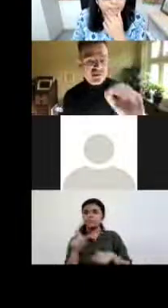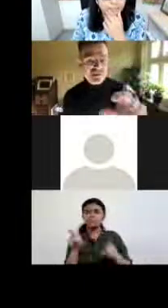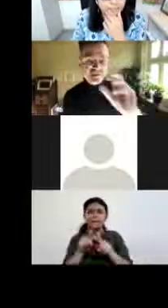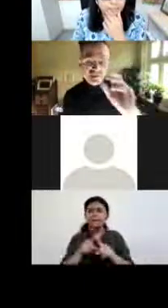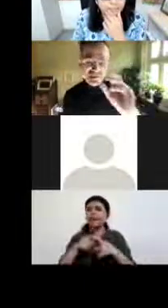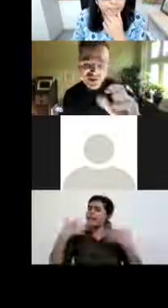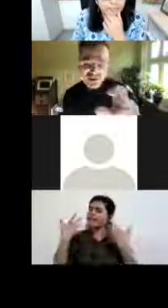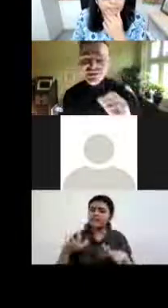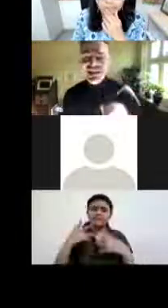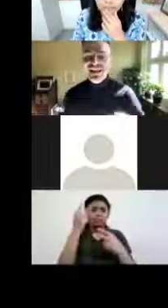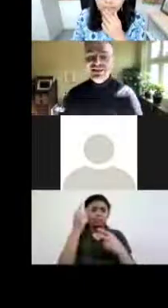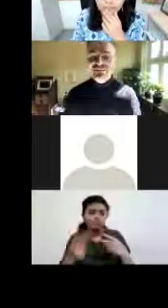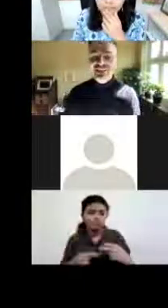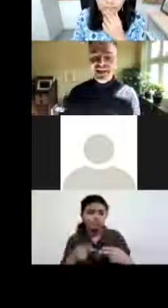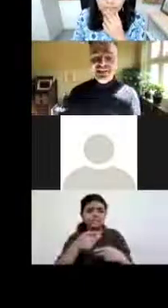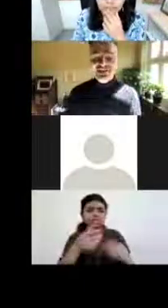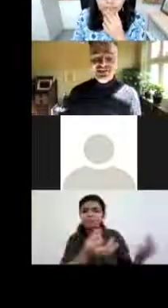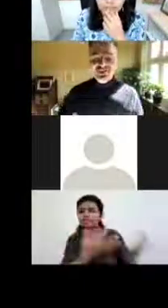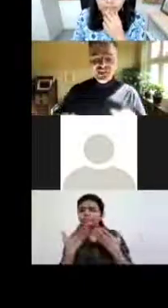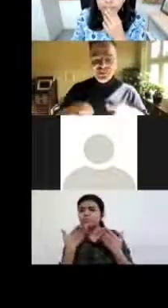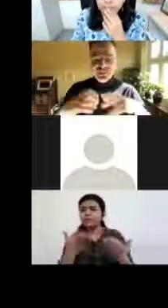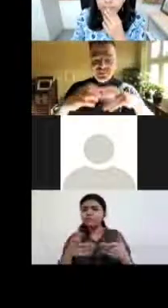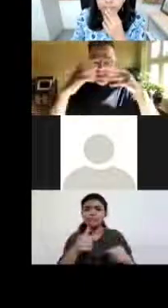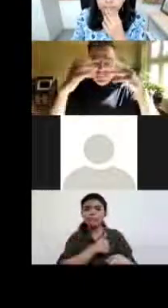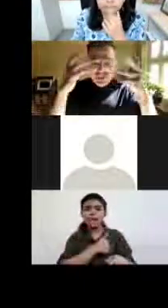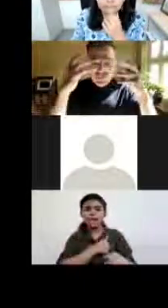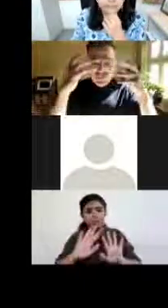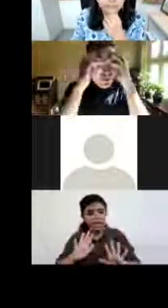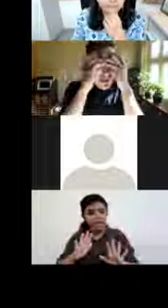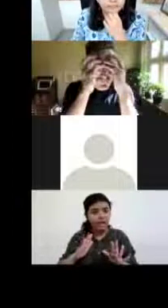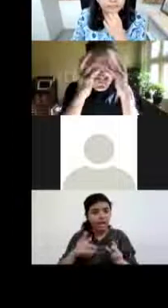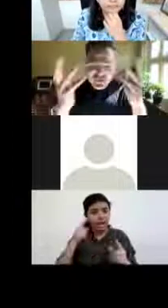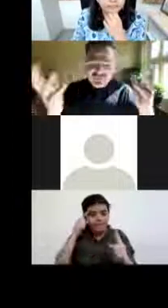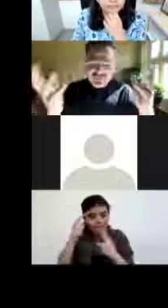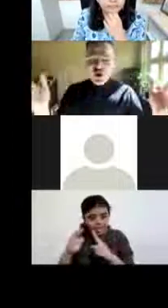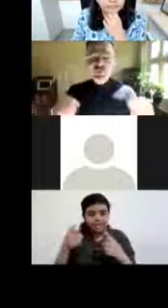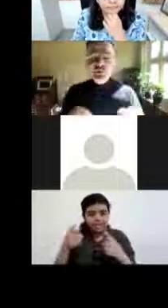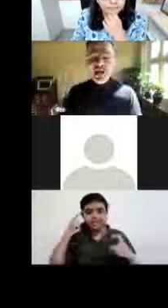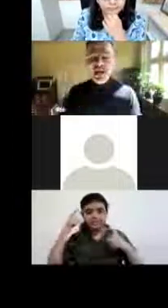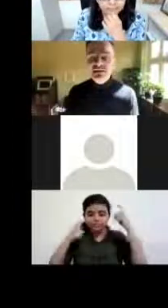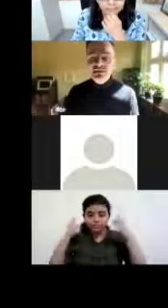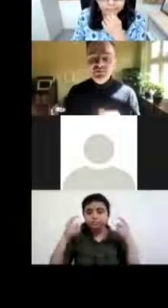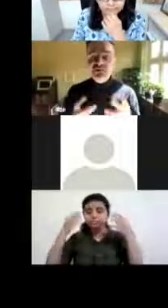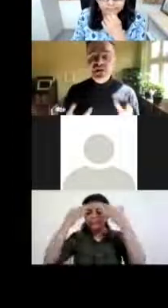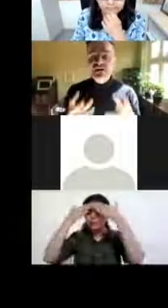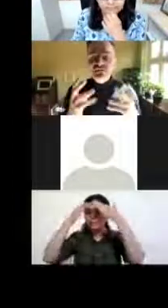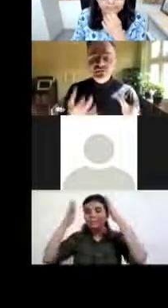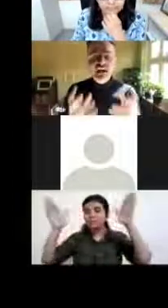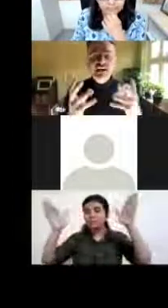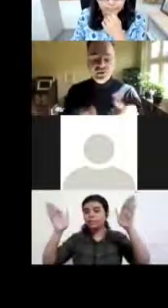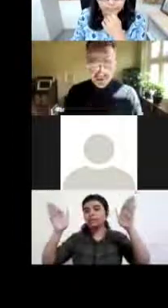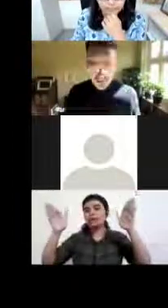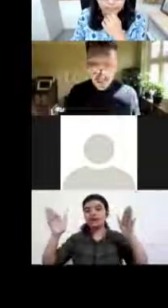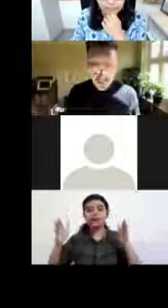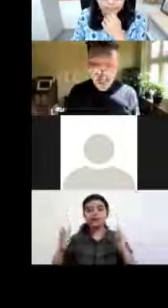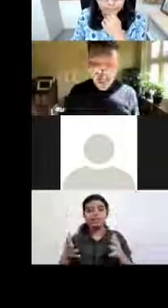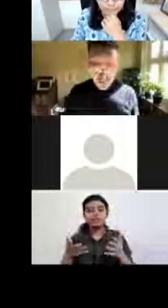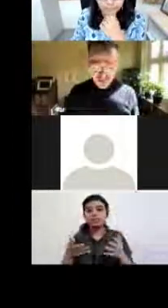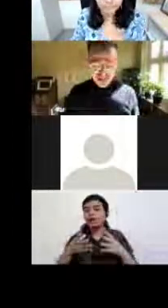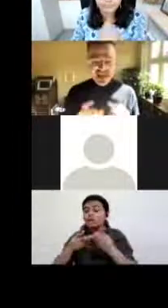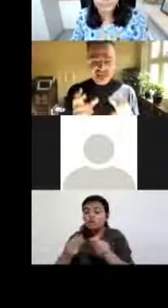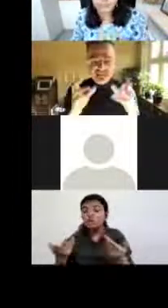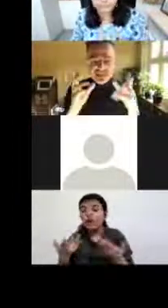with this special kind of an attitude, with something where you're like very, very open-minded and try to find a good